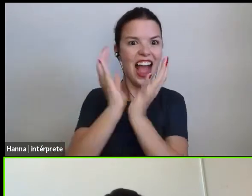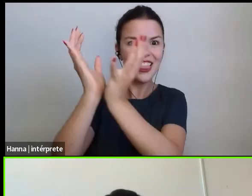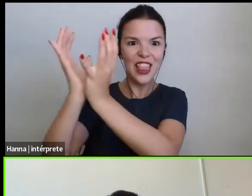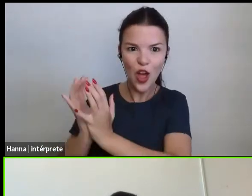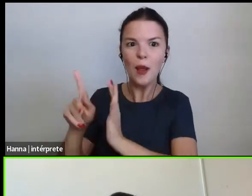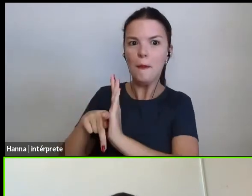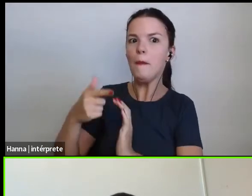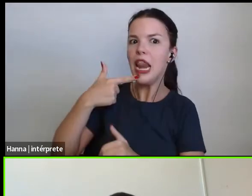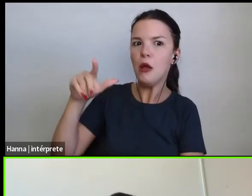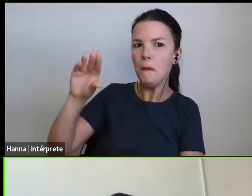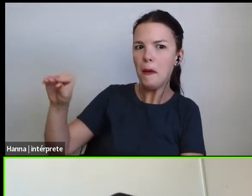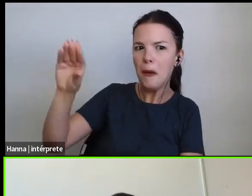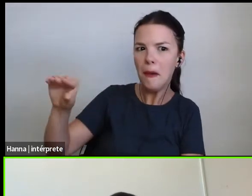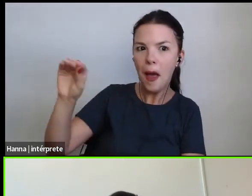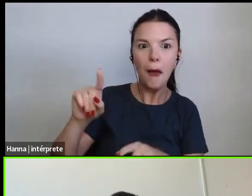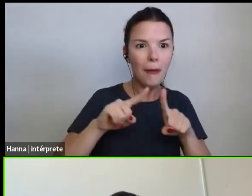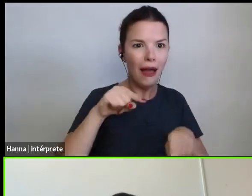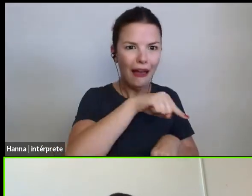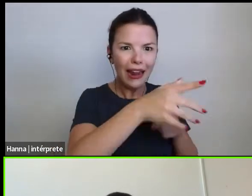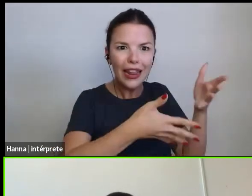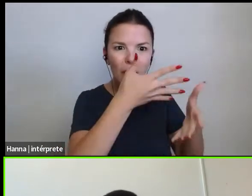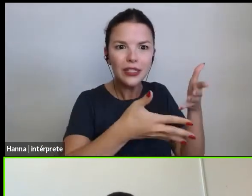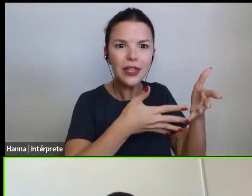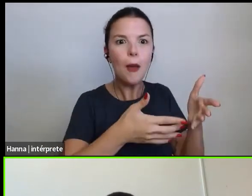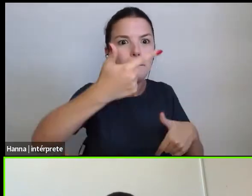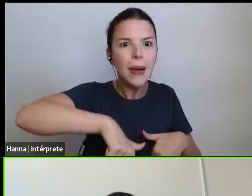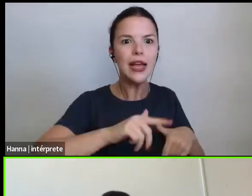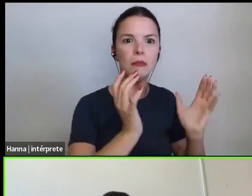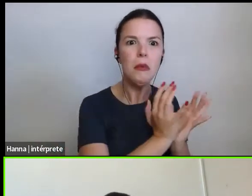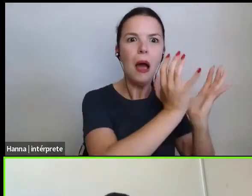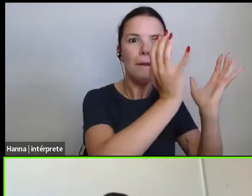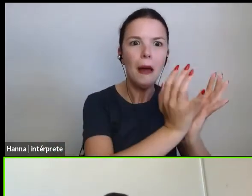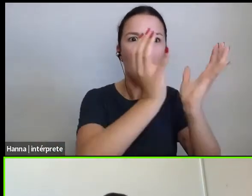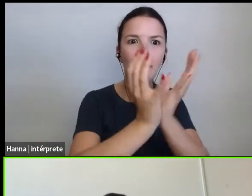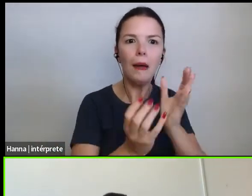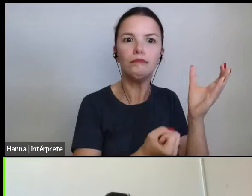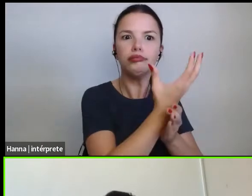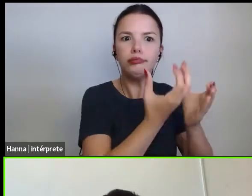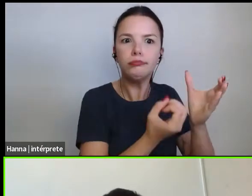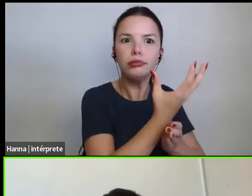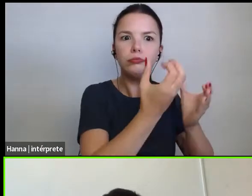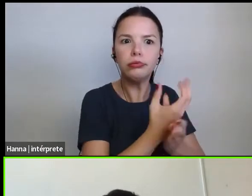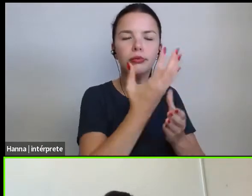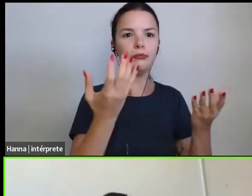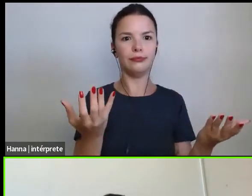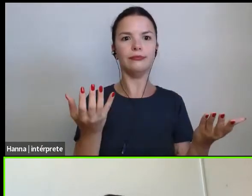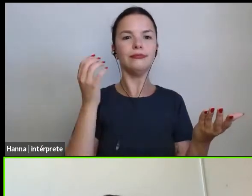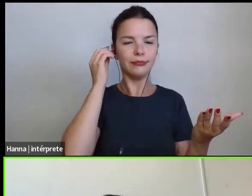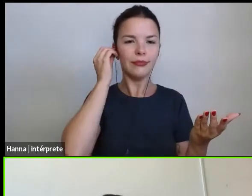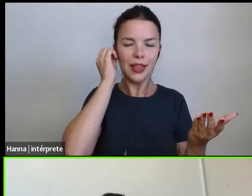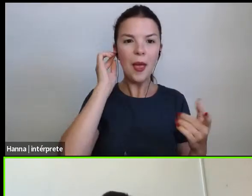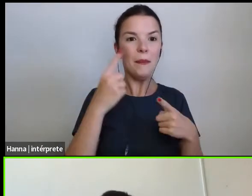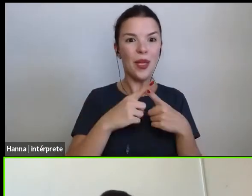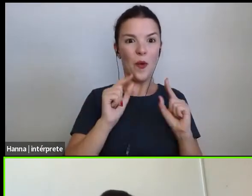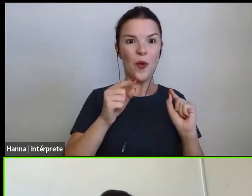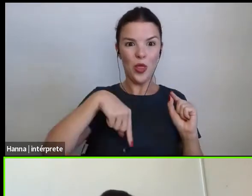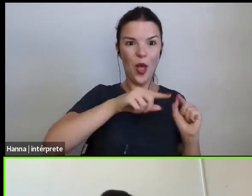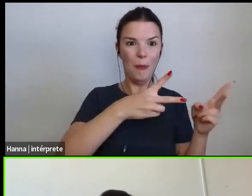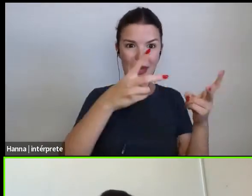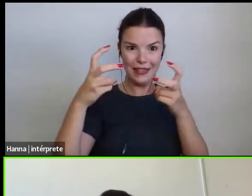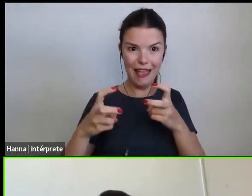creative in terms of mixing, you know, those strategies, like, so they can create compounds